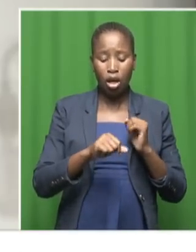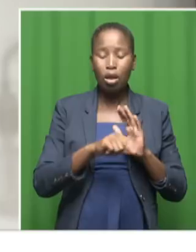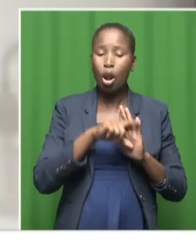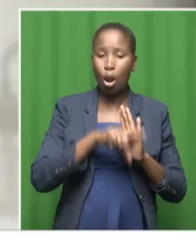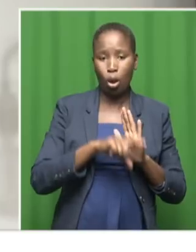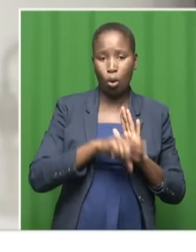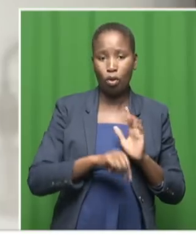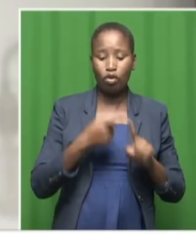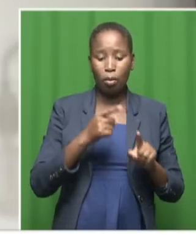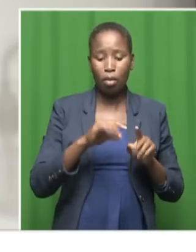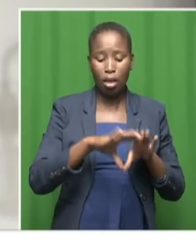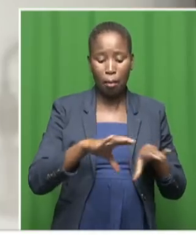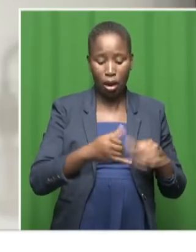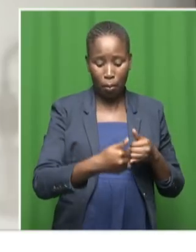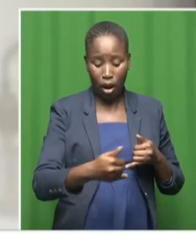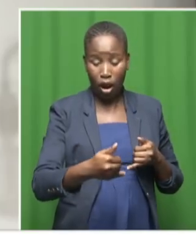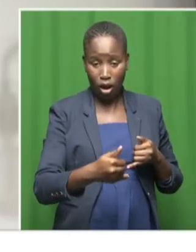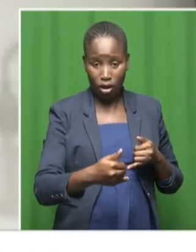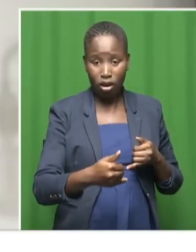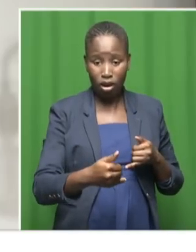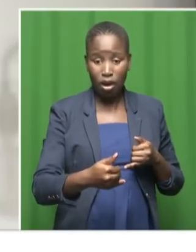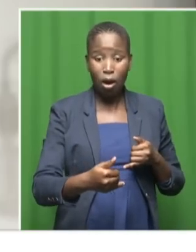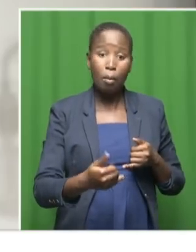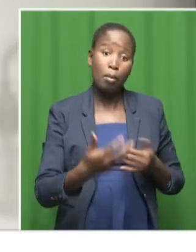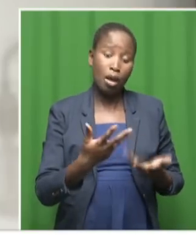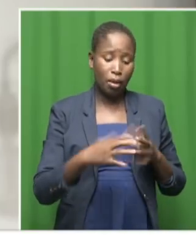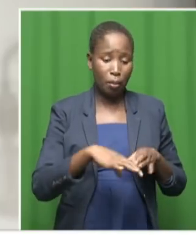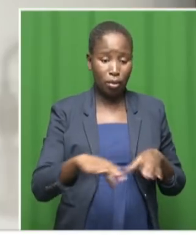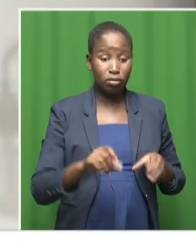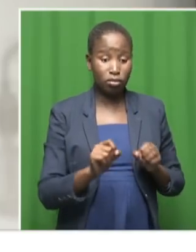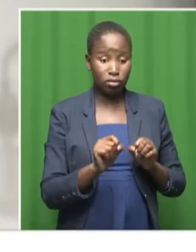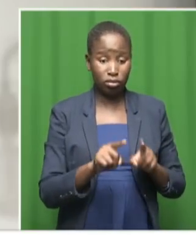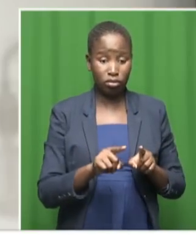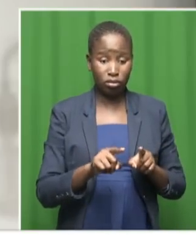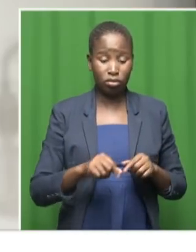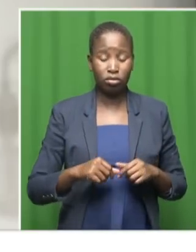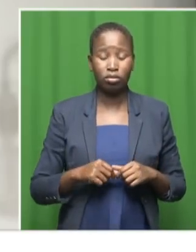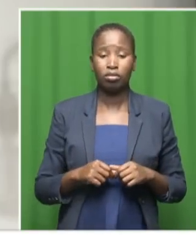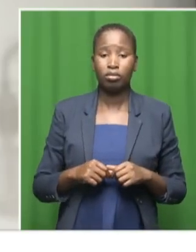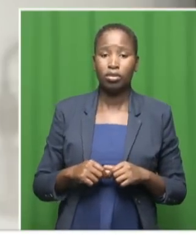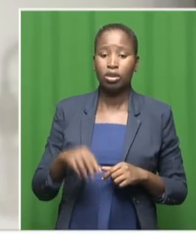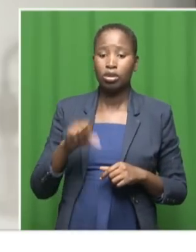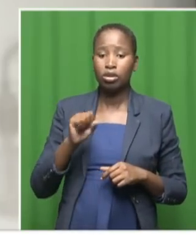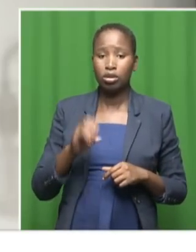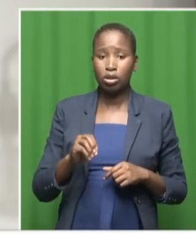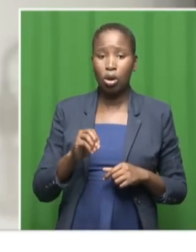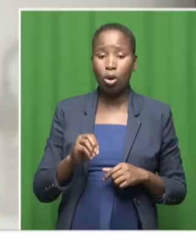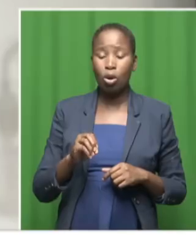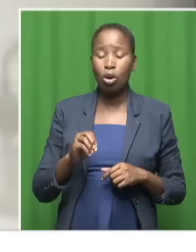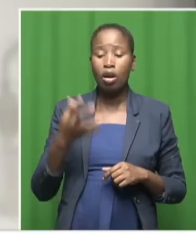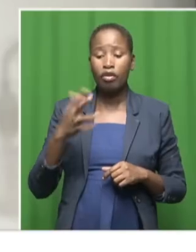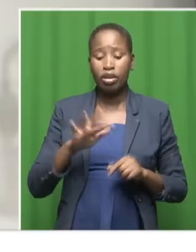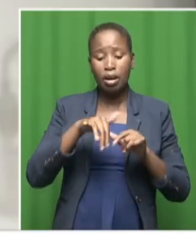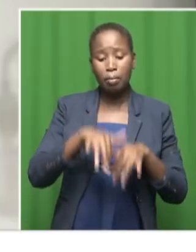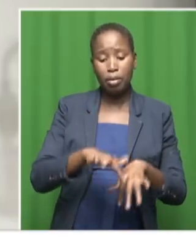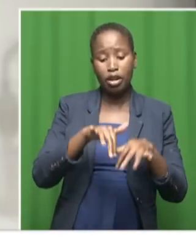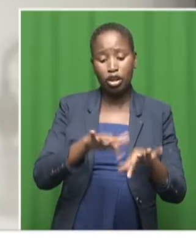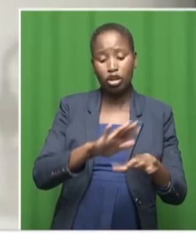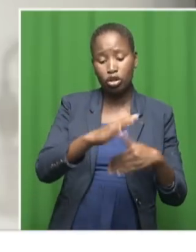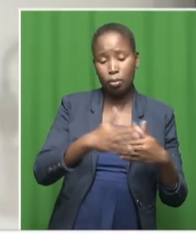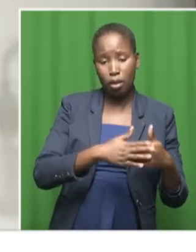will then overflow and the pipe will break. So we've had to close a beach in Blauberg and a beach in